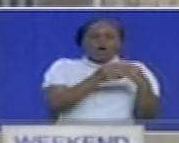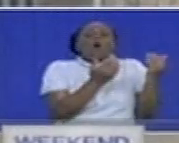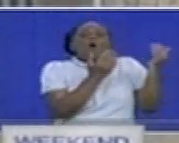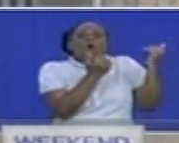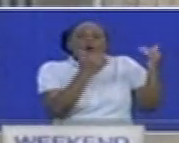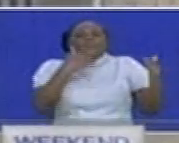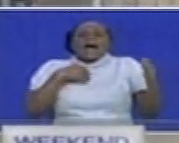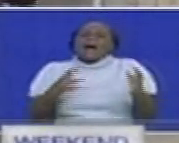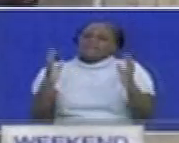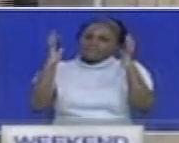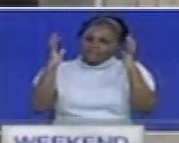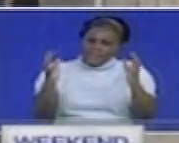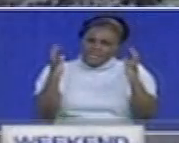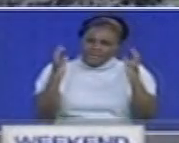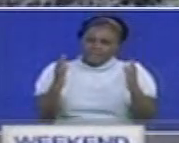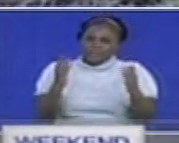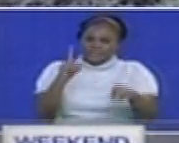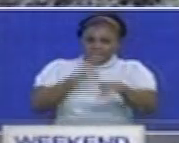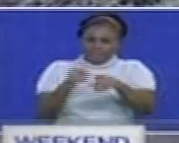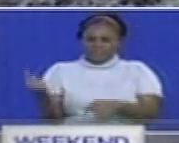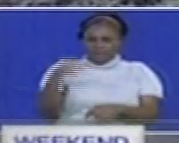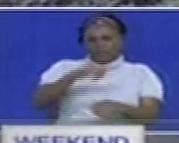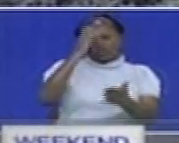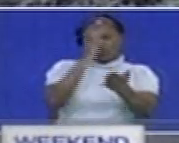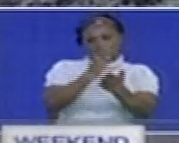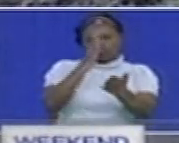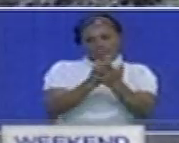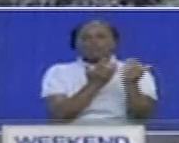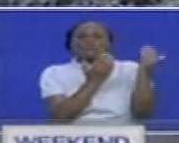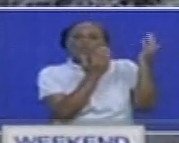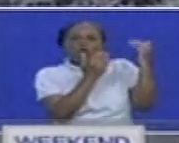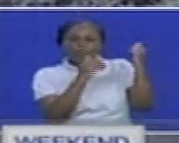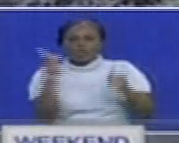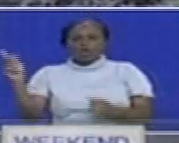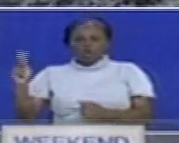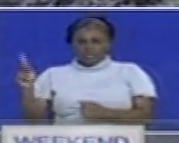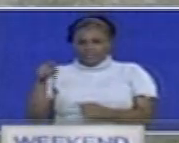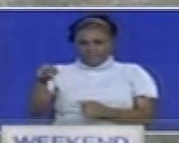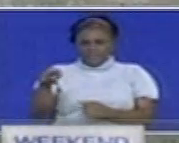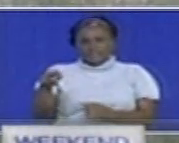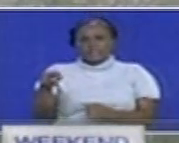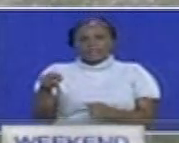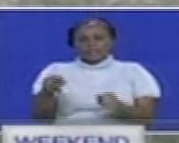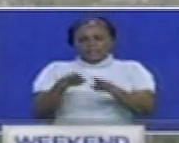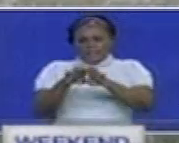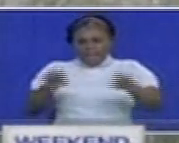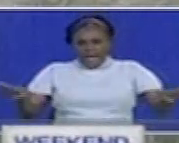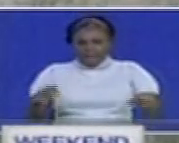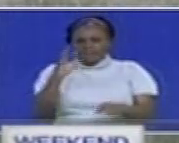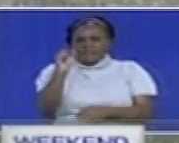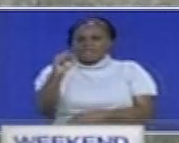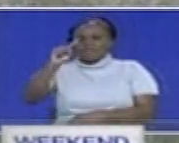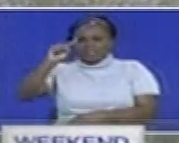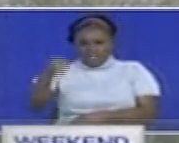makubwa. That is ikija. Indeed. Prospects for the Konza City, which will lie on a 5,000-acre piece of